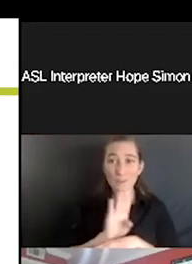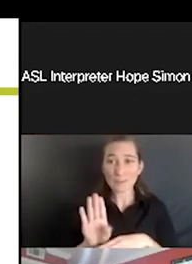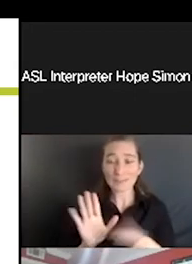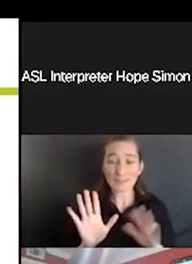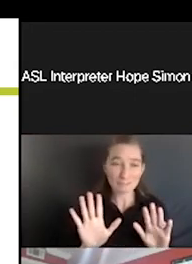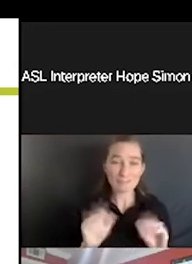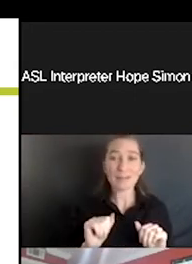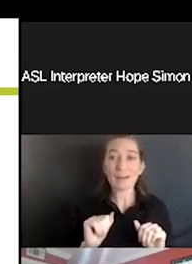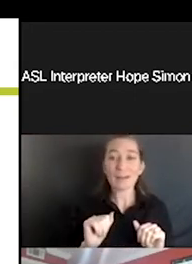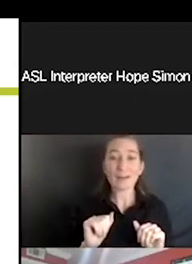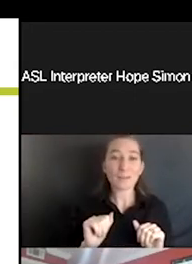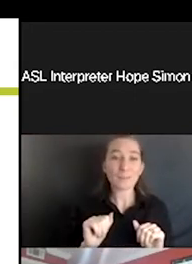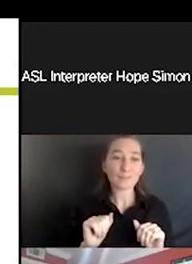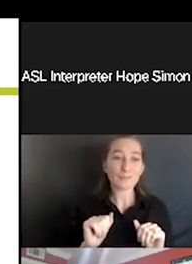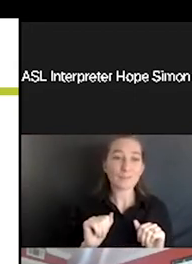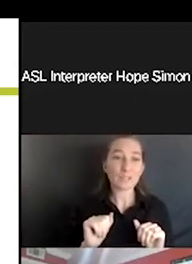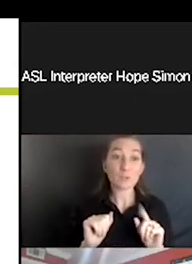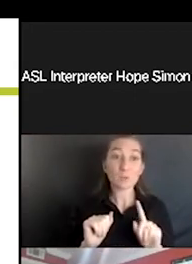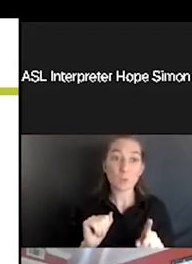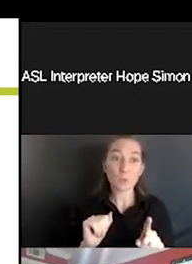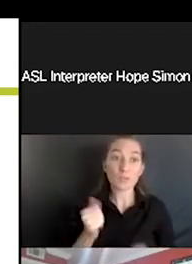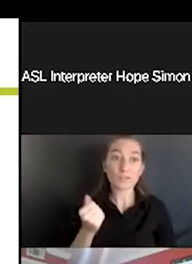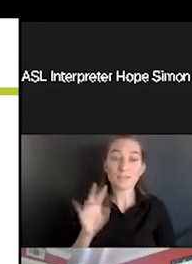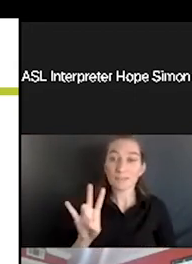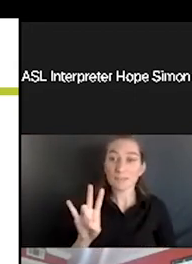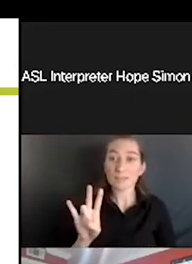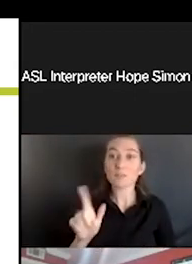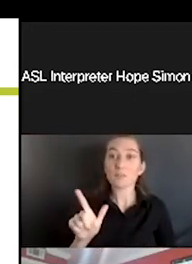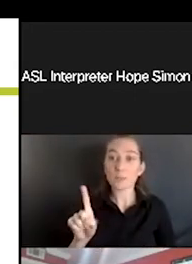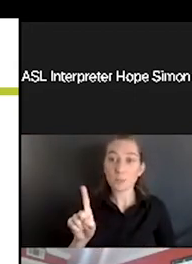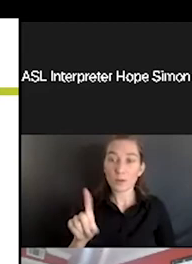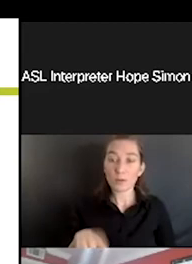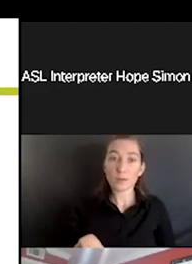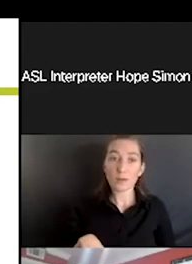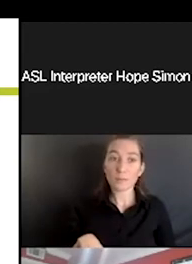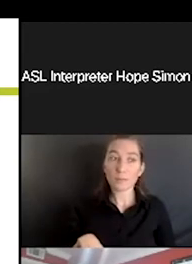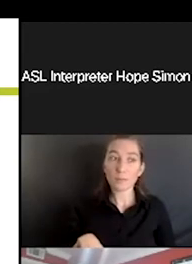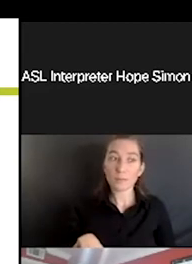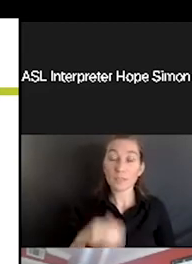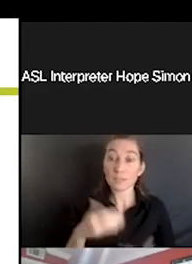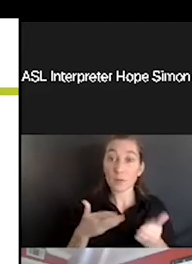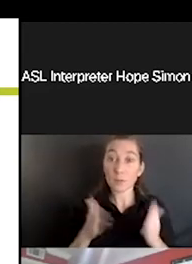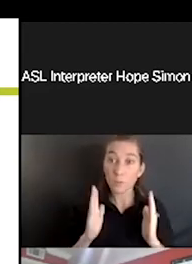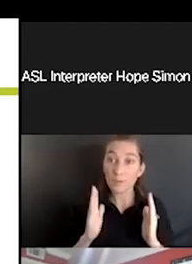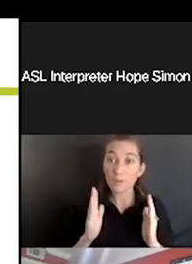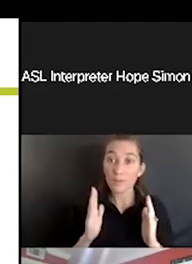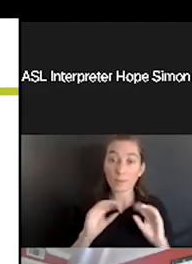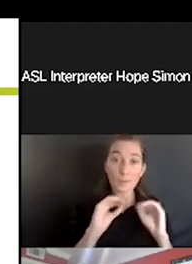Okay, so 1721, is there a way that individuals or organizations can,